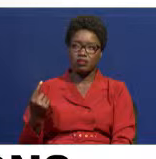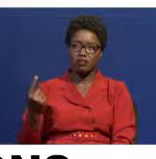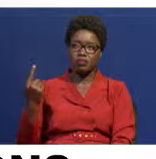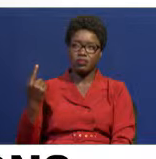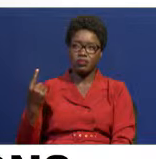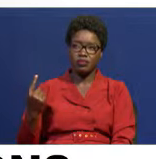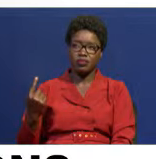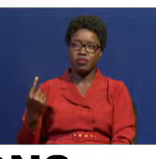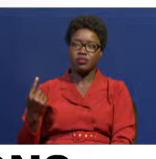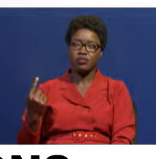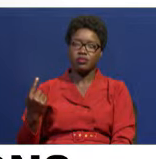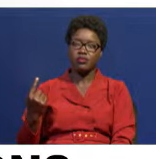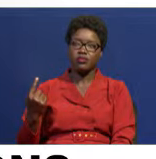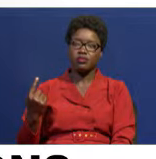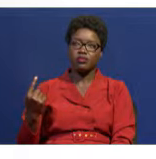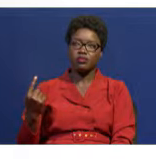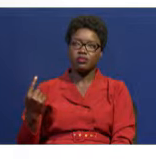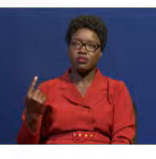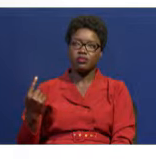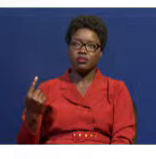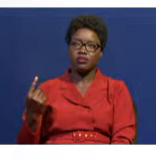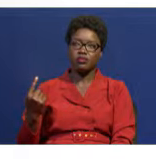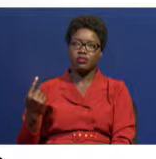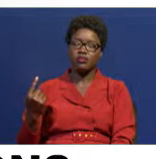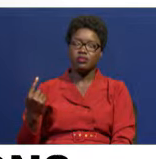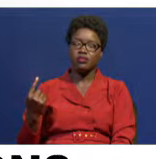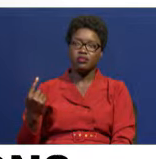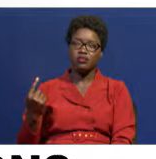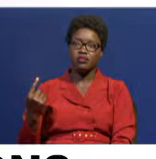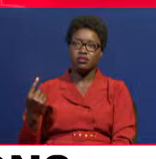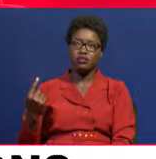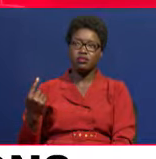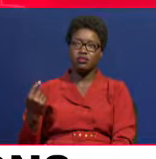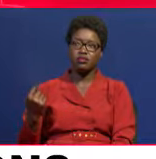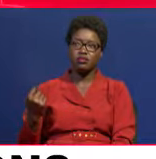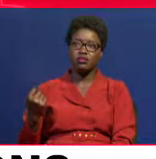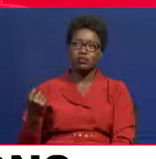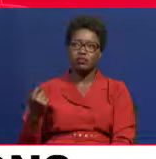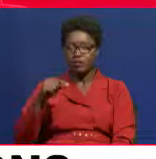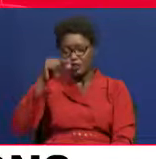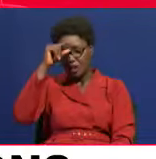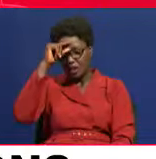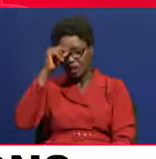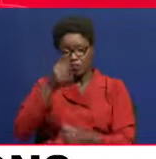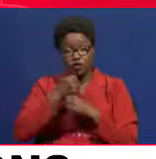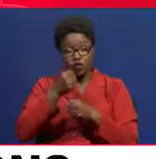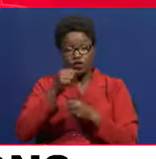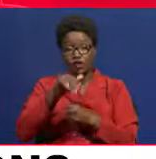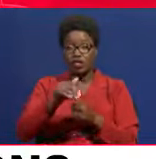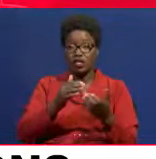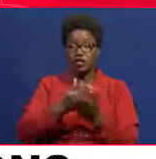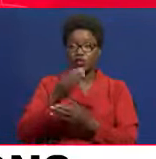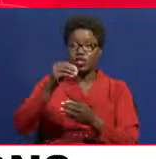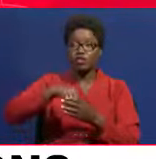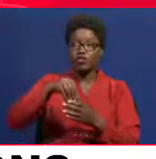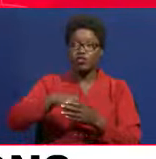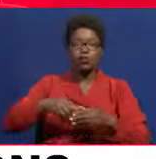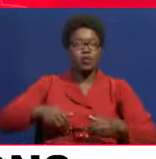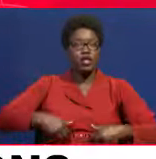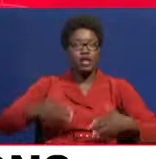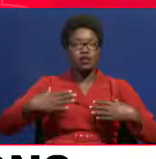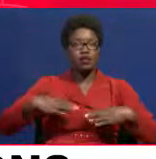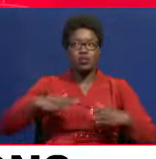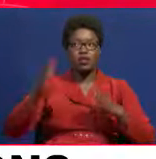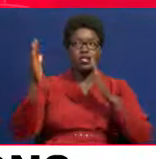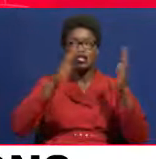Kipruto Ian, and Santino Lucky in the painting category. The government is confident that through the involvement of young persons